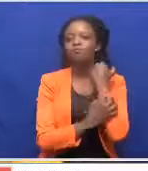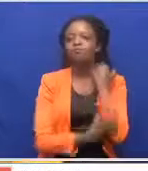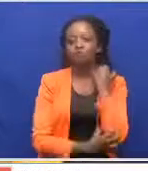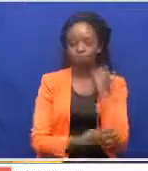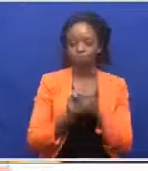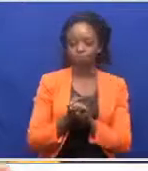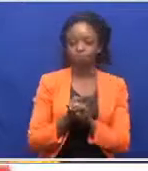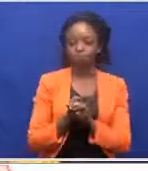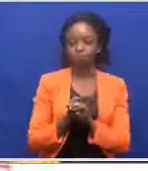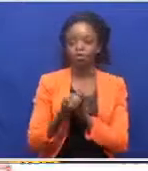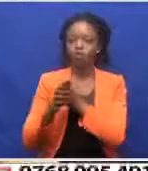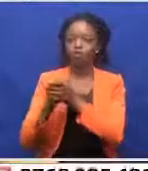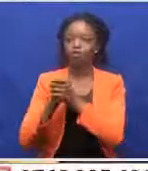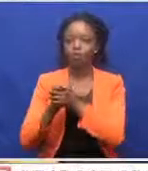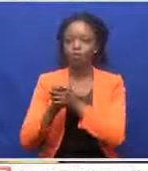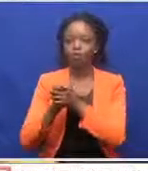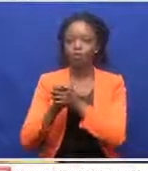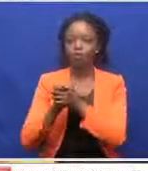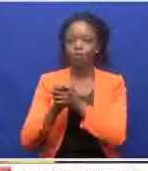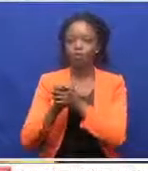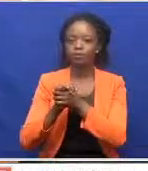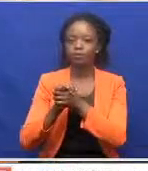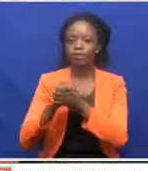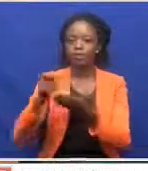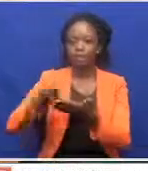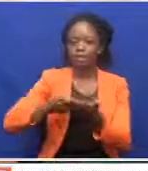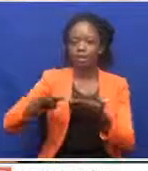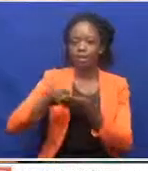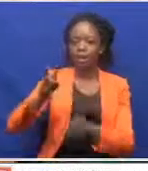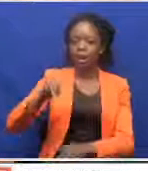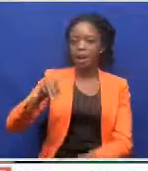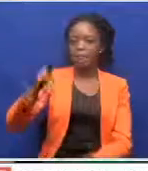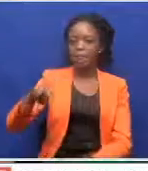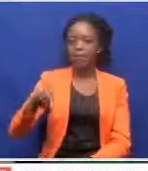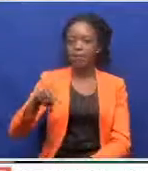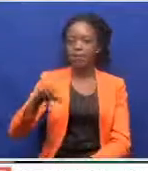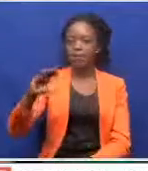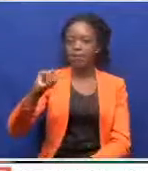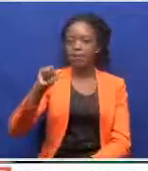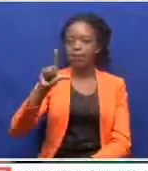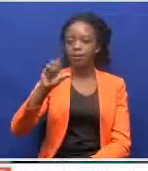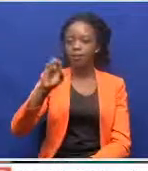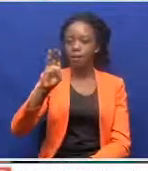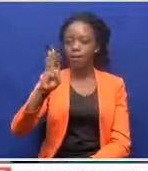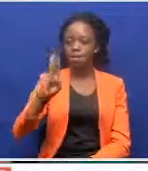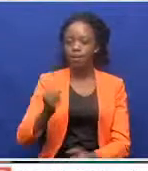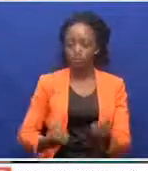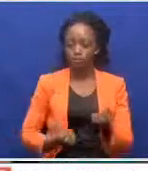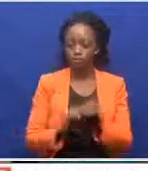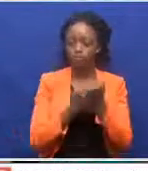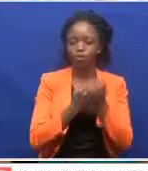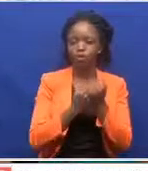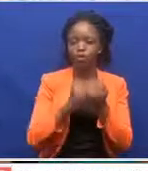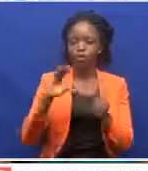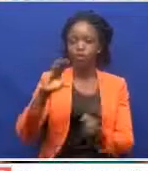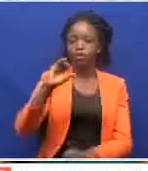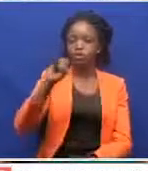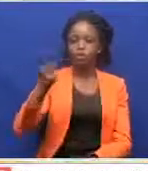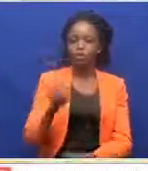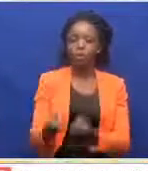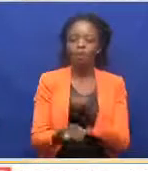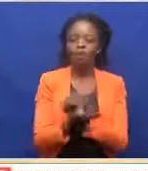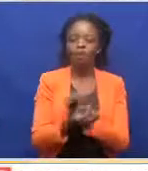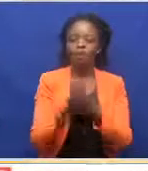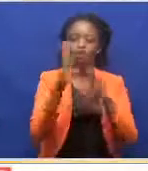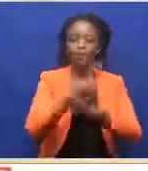Meanwhile, Jubilee Party Deputy Secretary and Soy MP Caleb Kusitani have supported Chief Justice David Maraga's advice